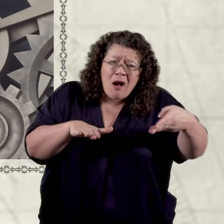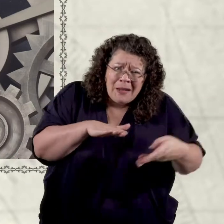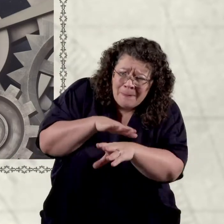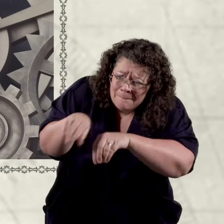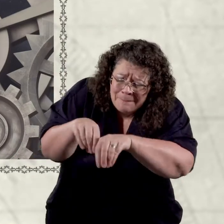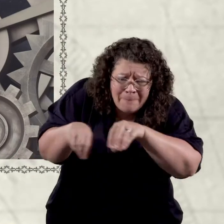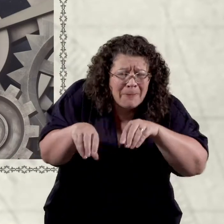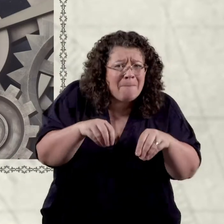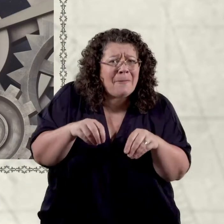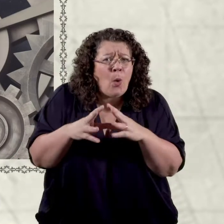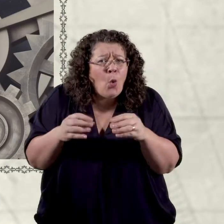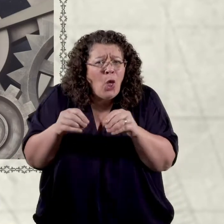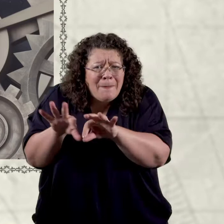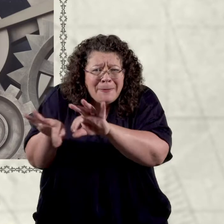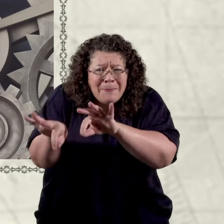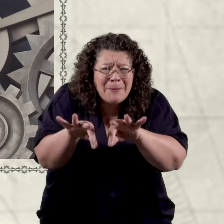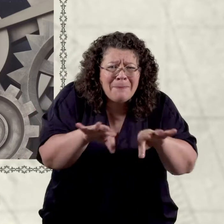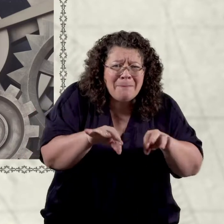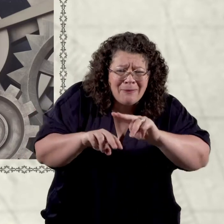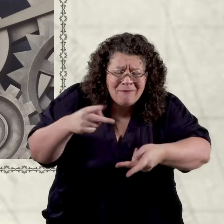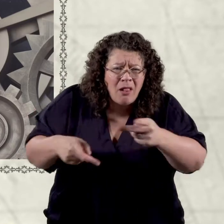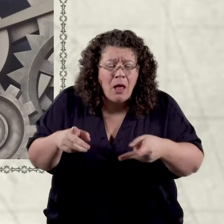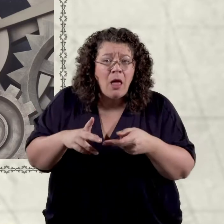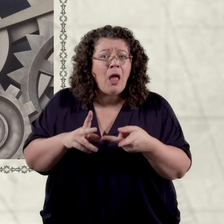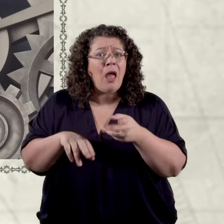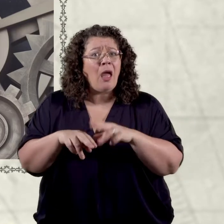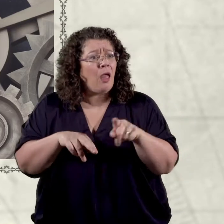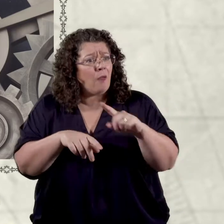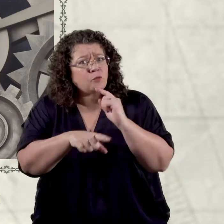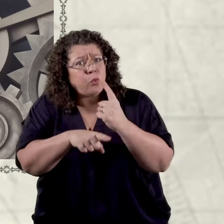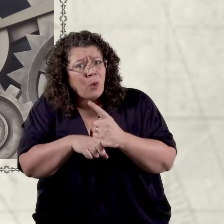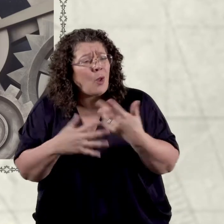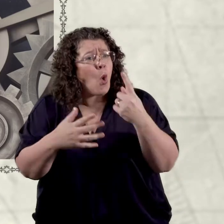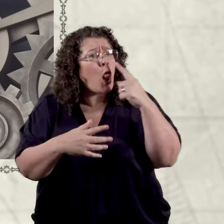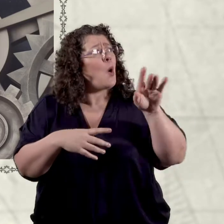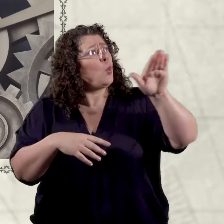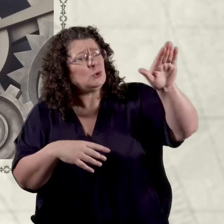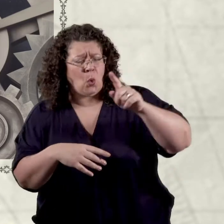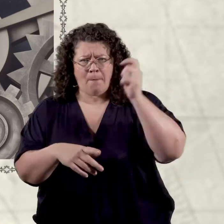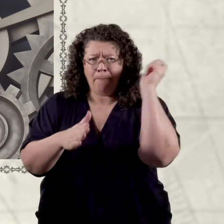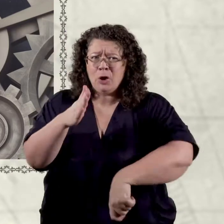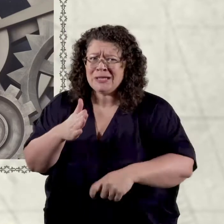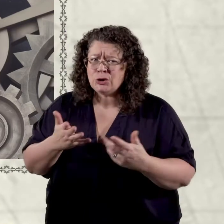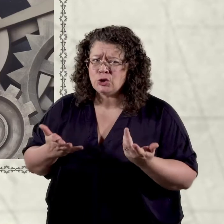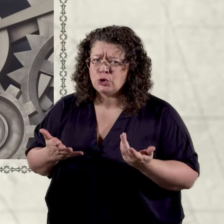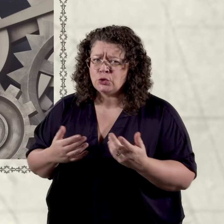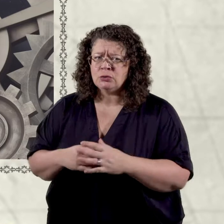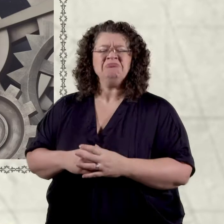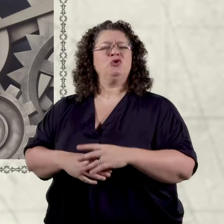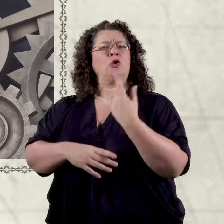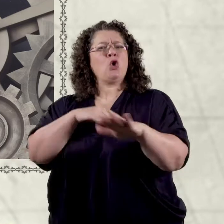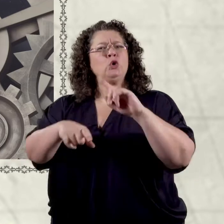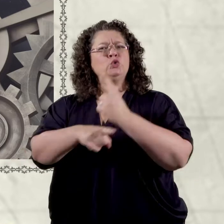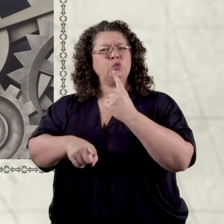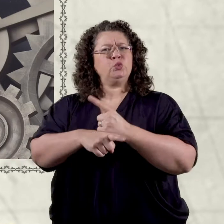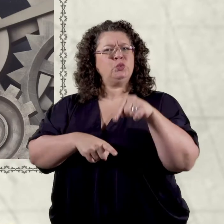the floor. Indeed, they were punished for speaking or looking out the window. "Thou shalt